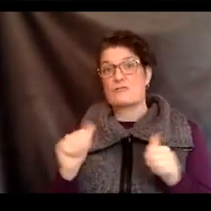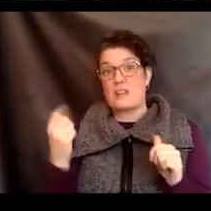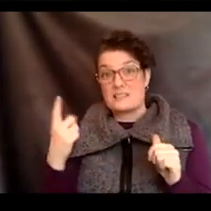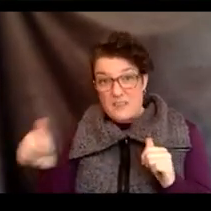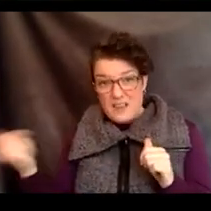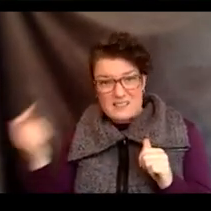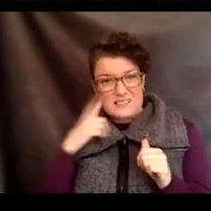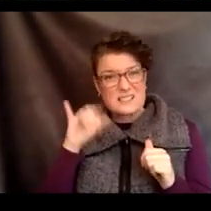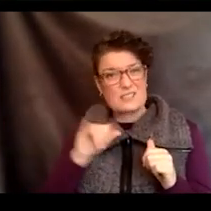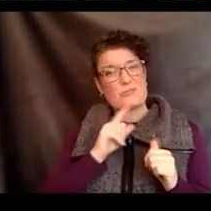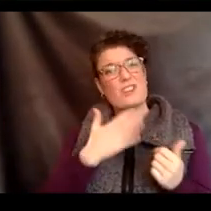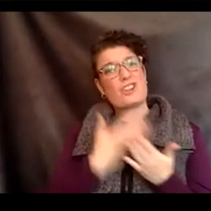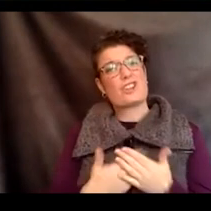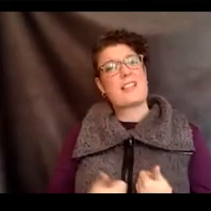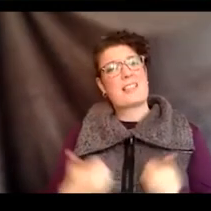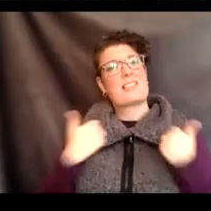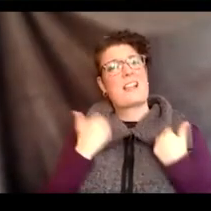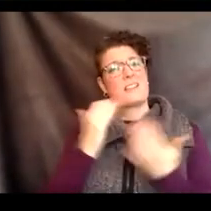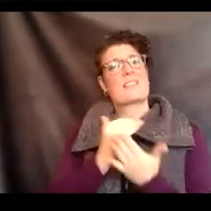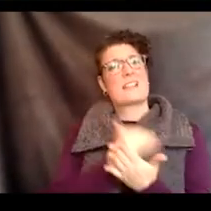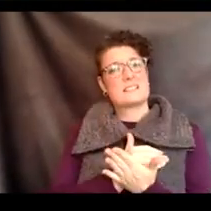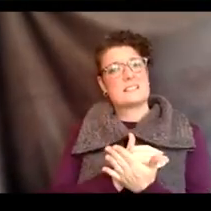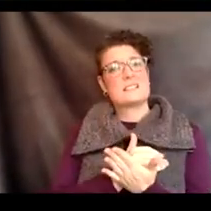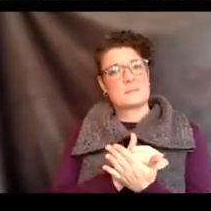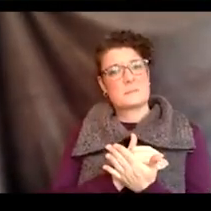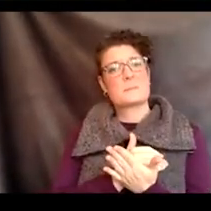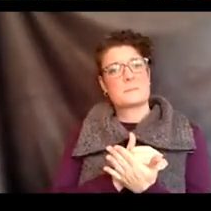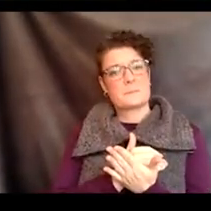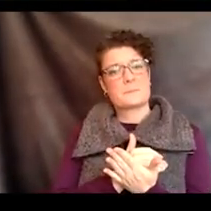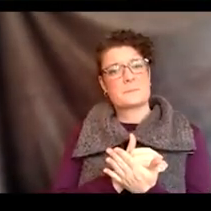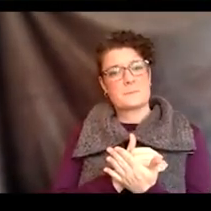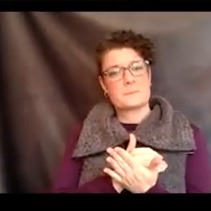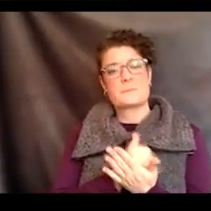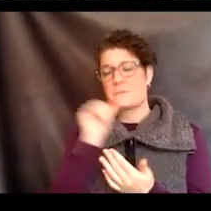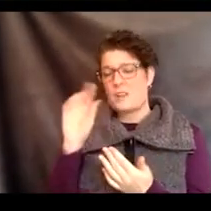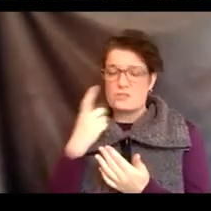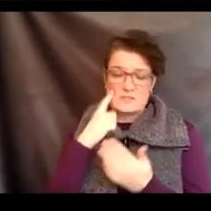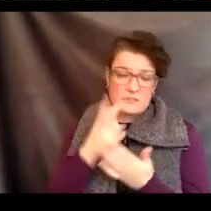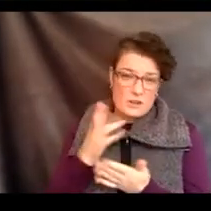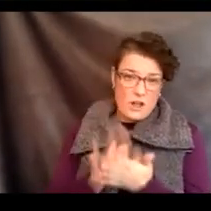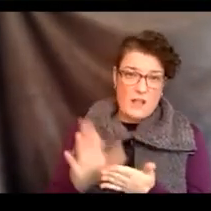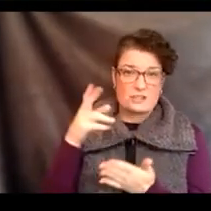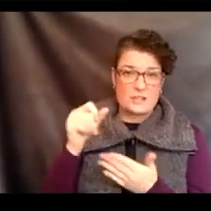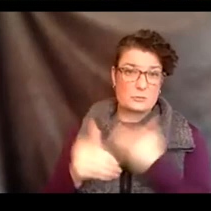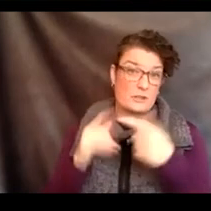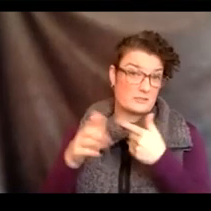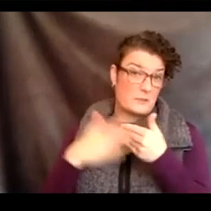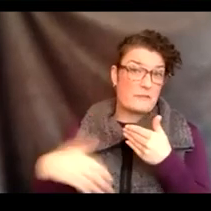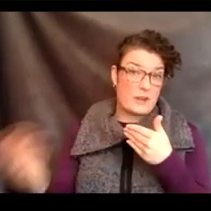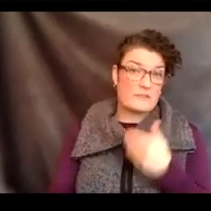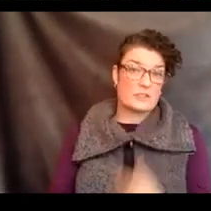that that's really good life lesson that serves not just through high school and the college process, but forever.